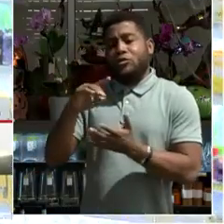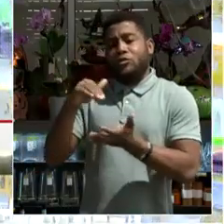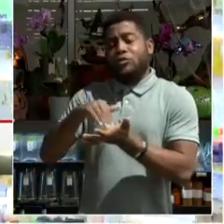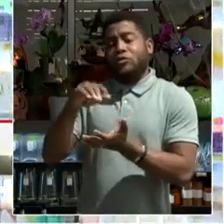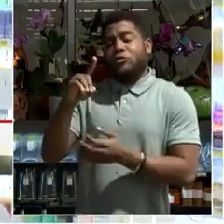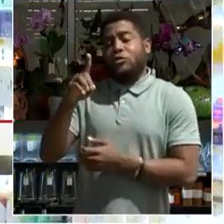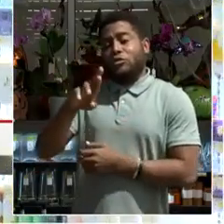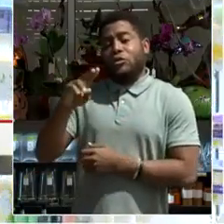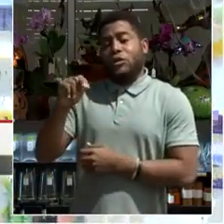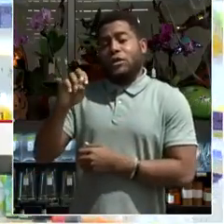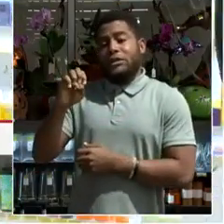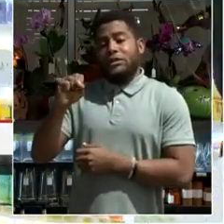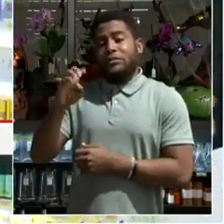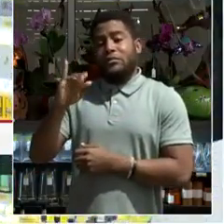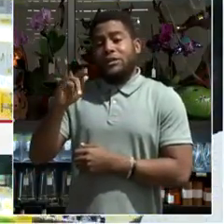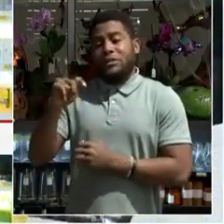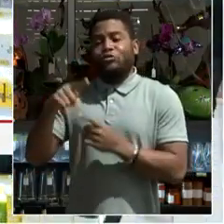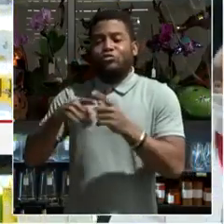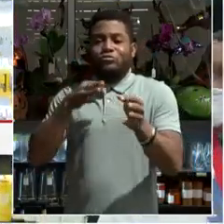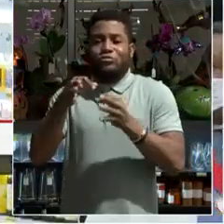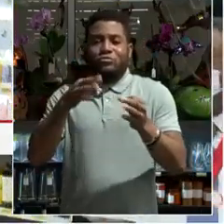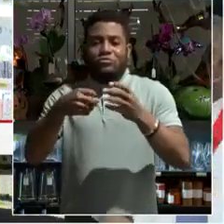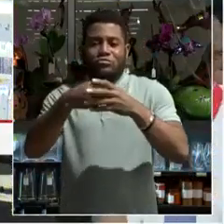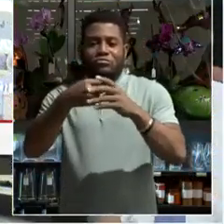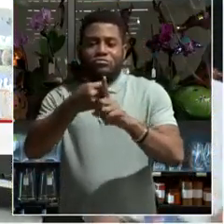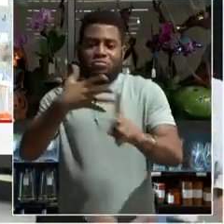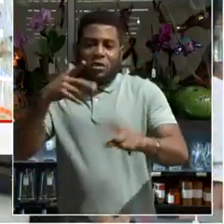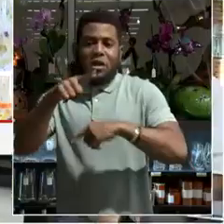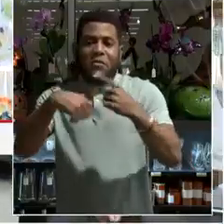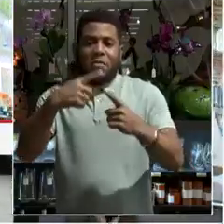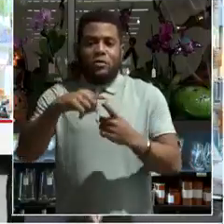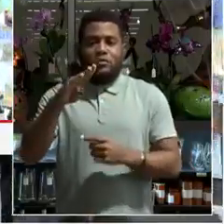booster. We'll take some questions and then take the shot.